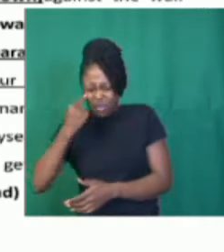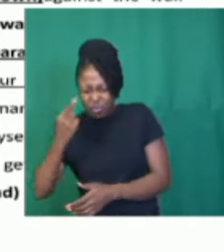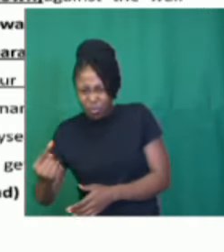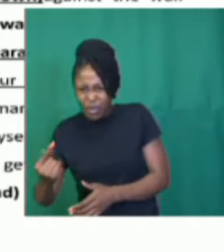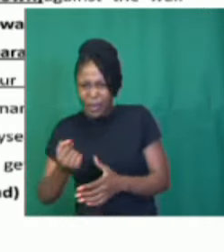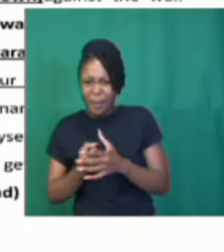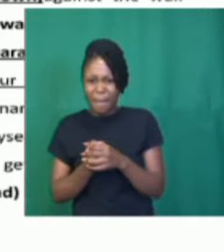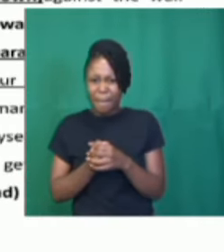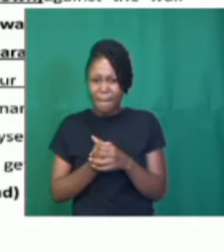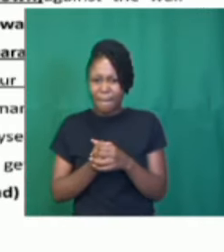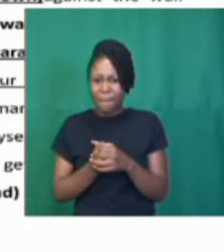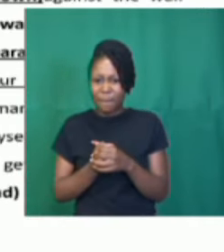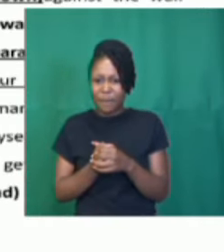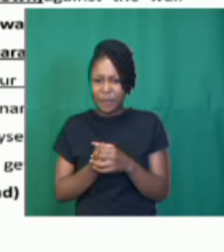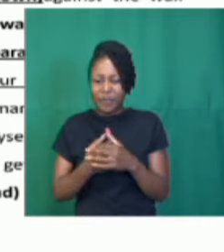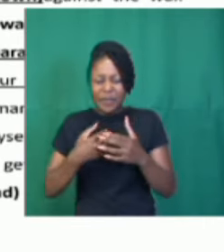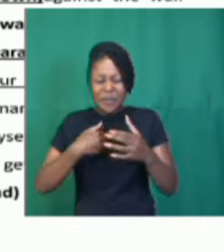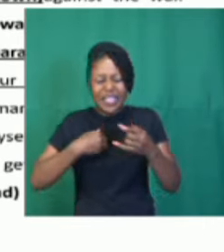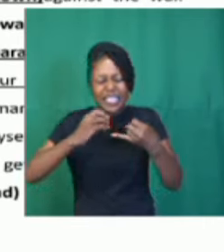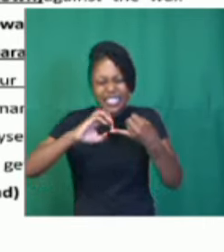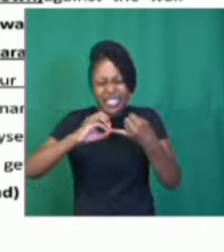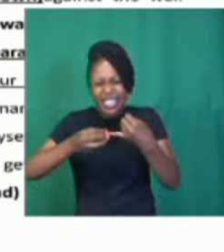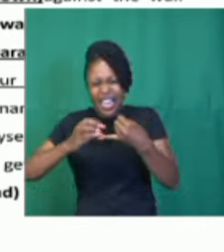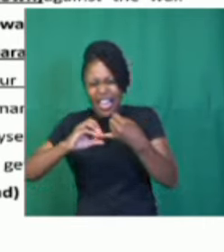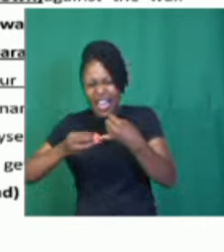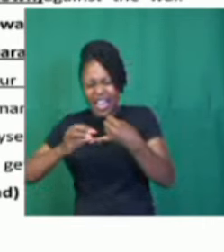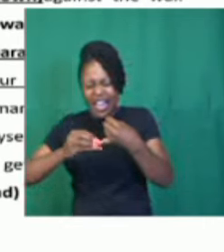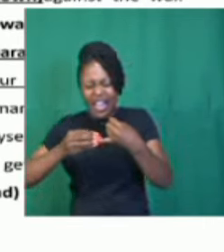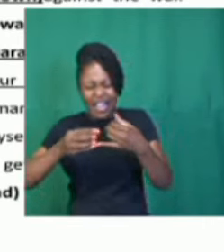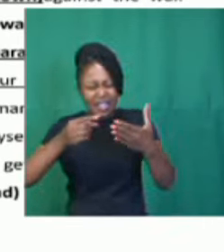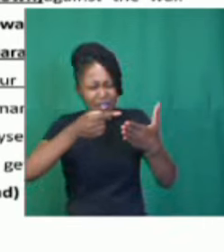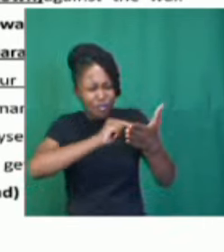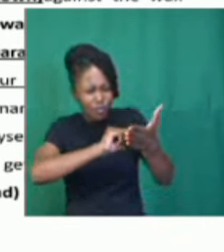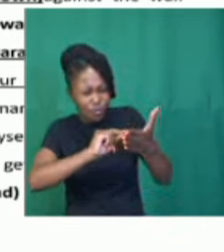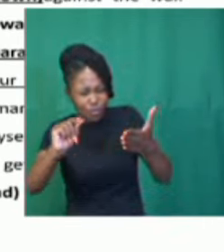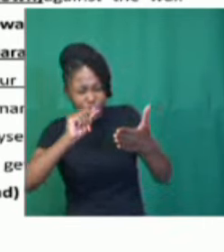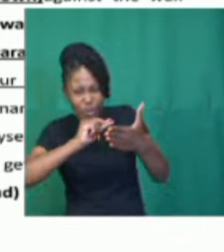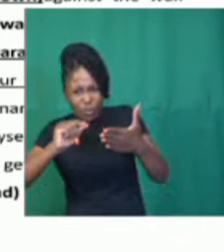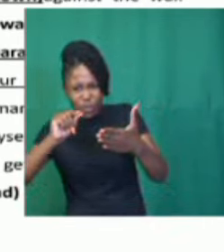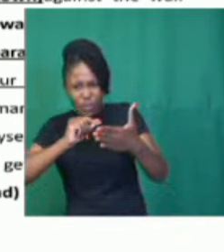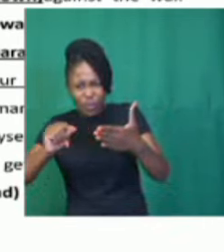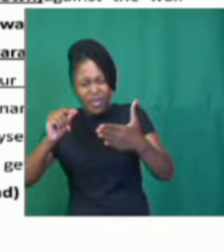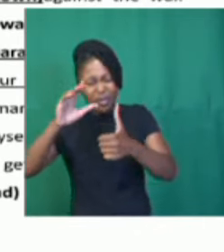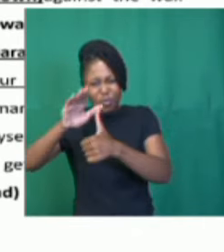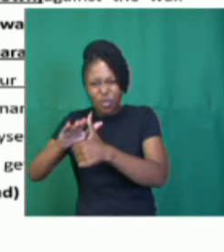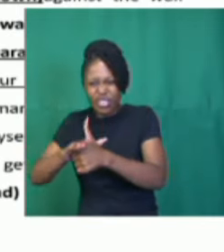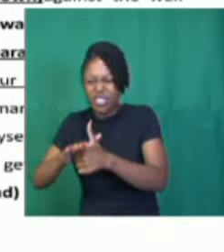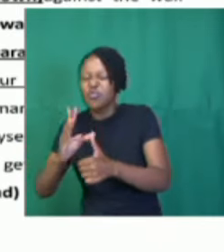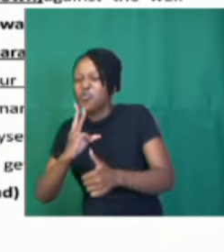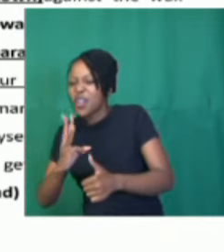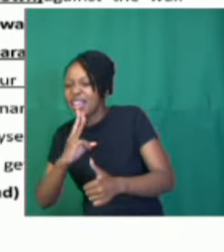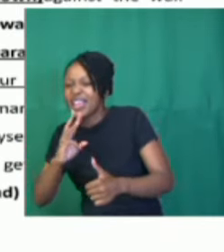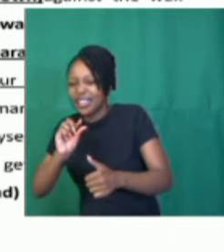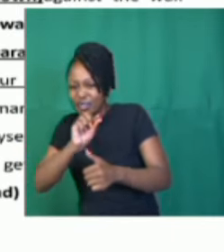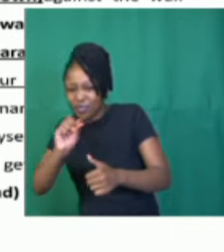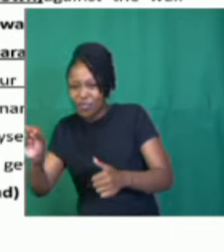I have also tried to do the markings for you so that you are able to see. So let us